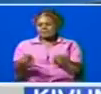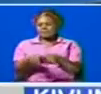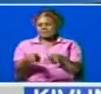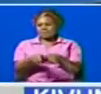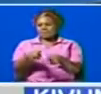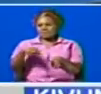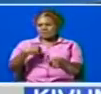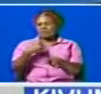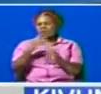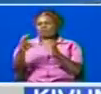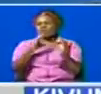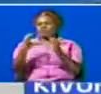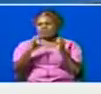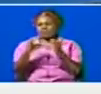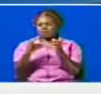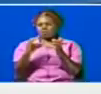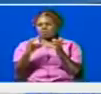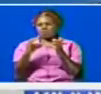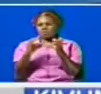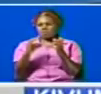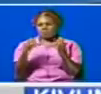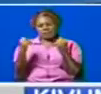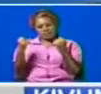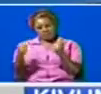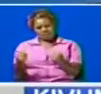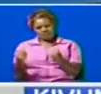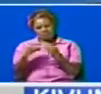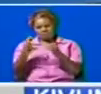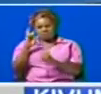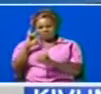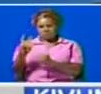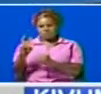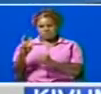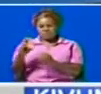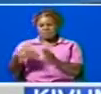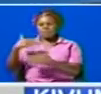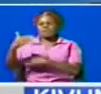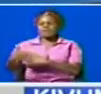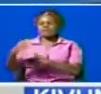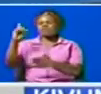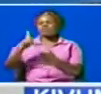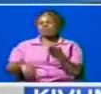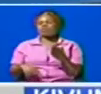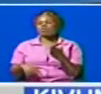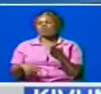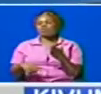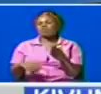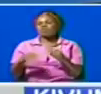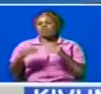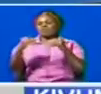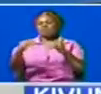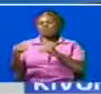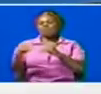we will be having a conversation here in studio, maybe a difficult one. We'll just be looking at where we really are as a country, how to move